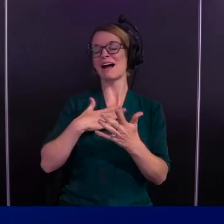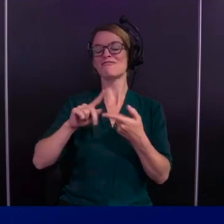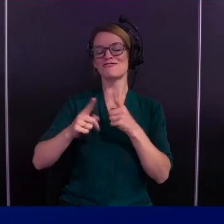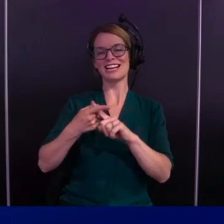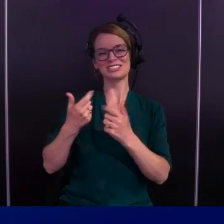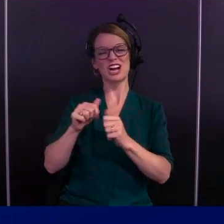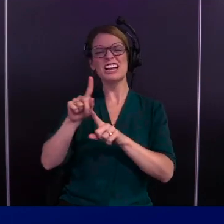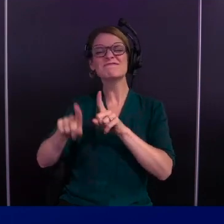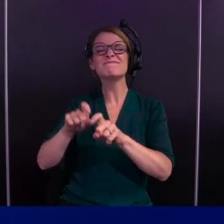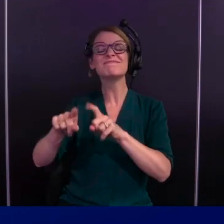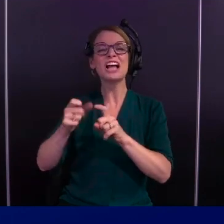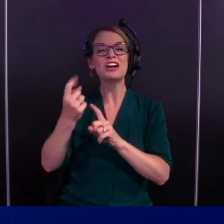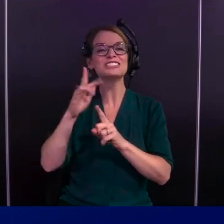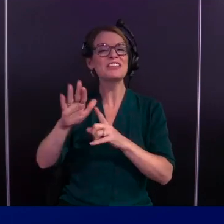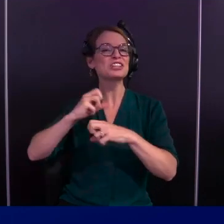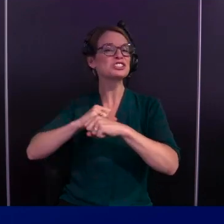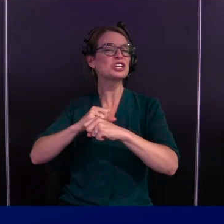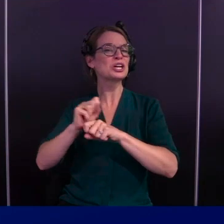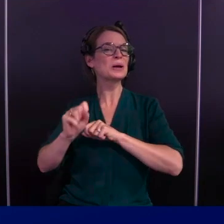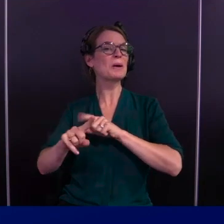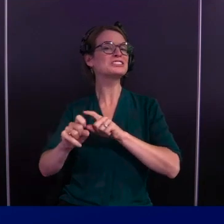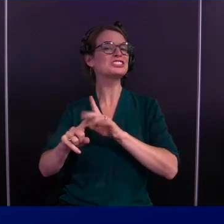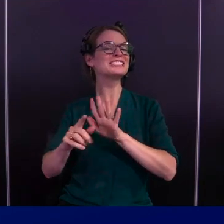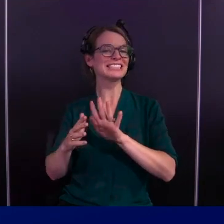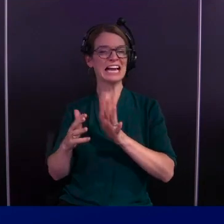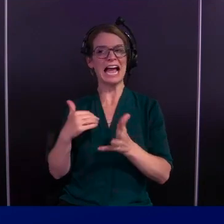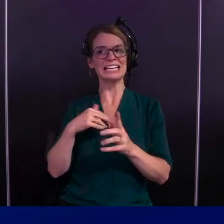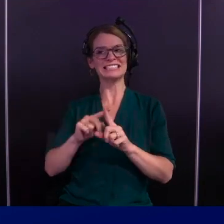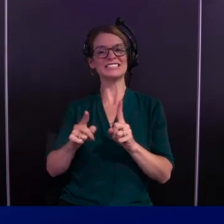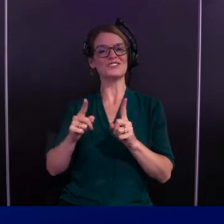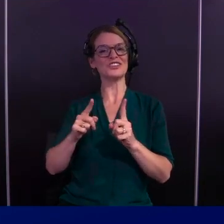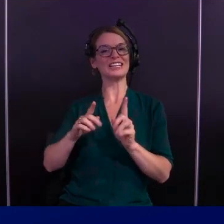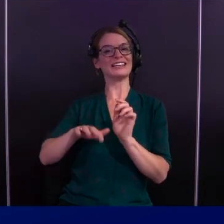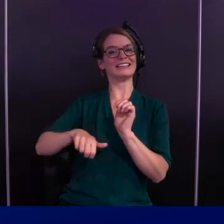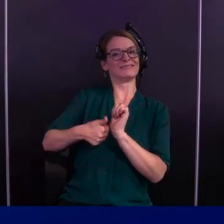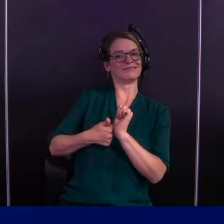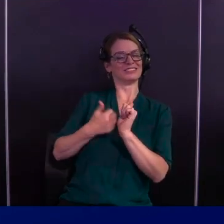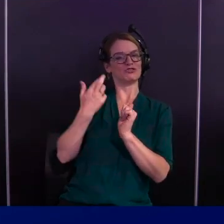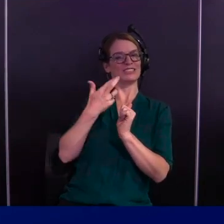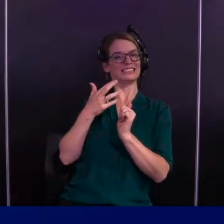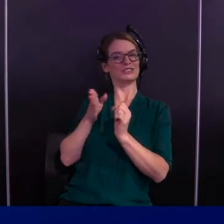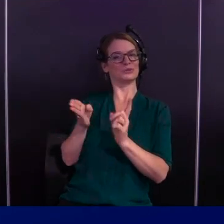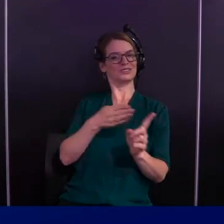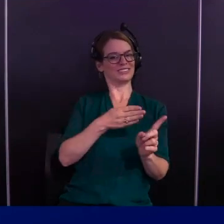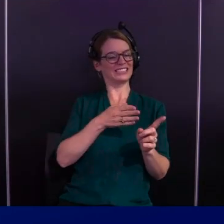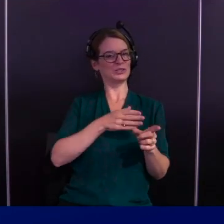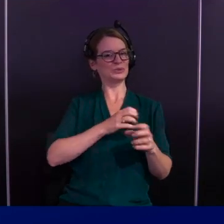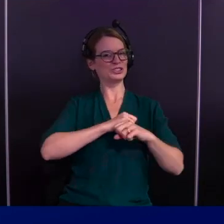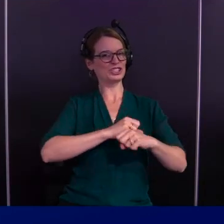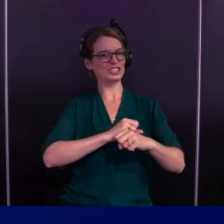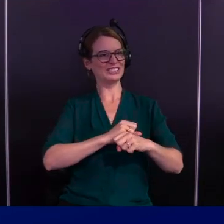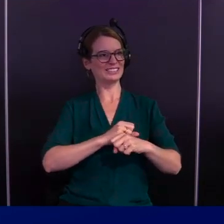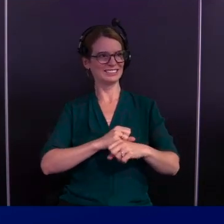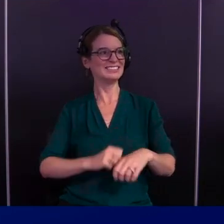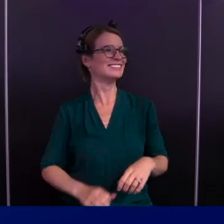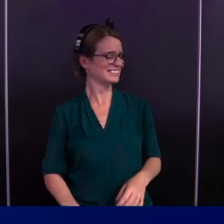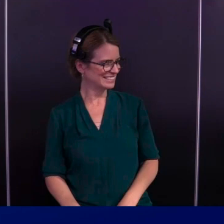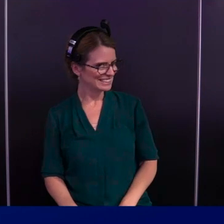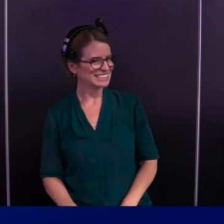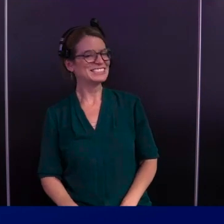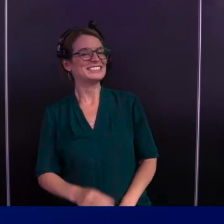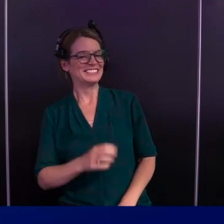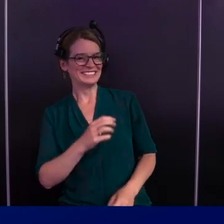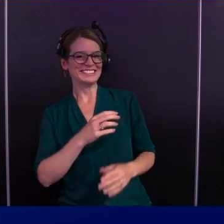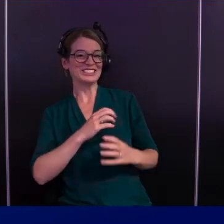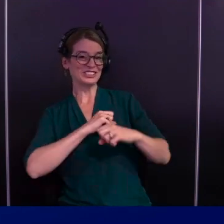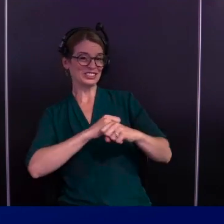like that. So it's like we had different ways of getting into security, which was kind of fun. Absolutely. So, everybody has their, insecurity specifically. I